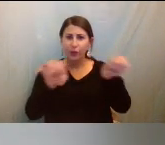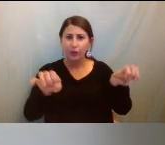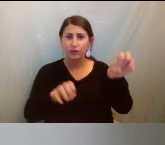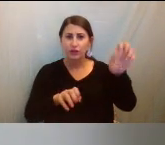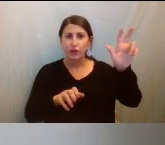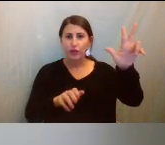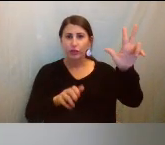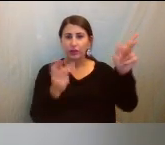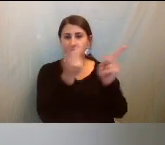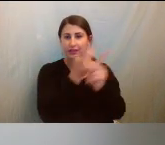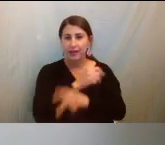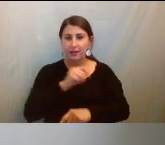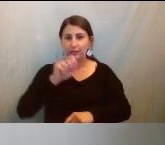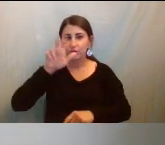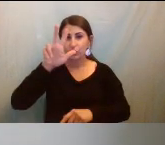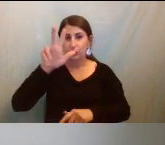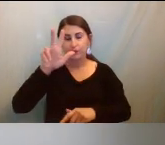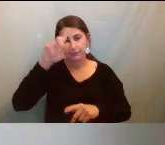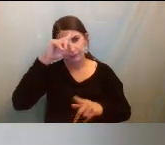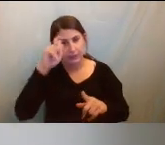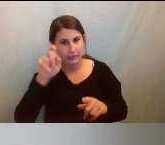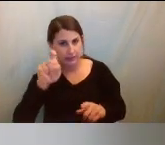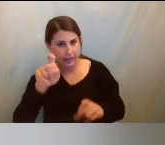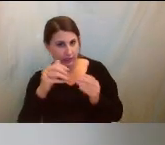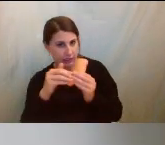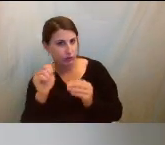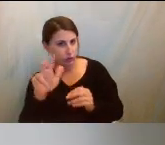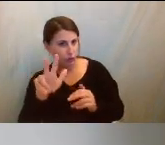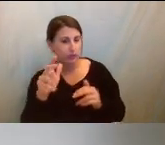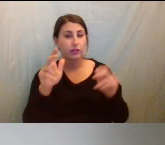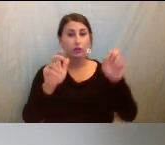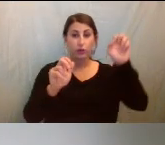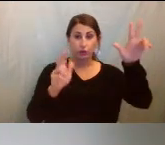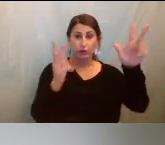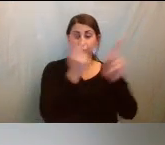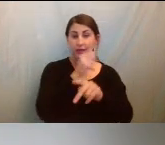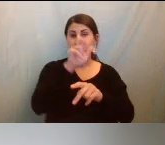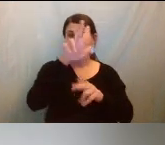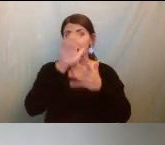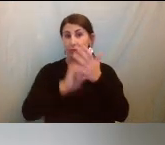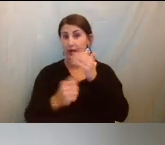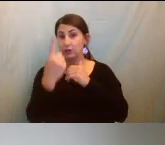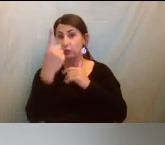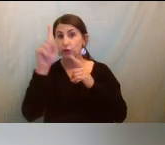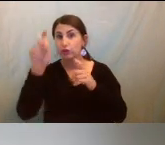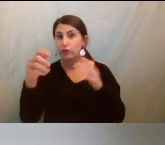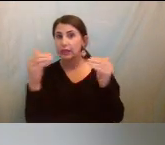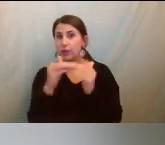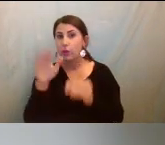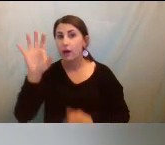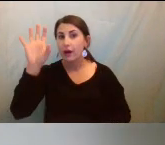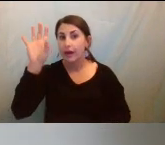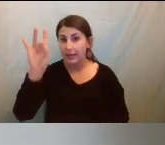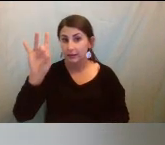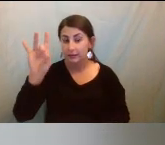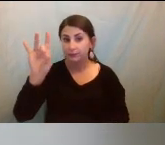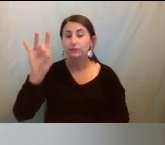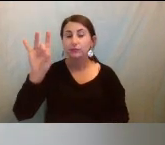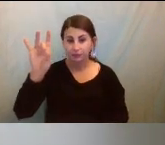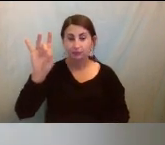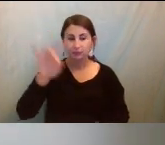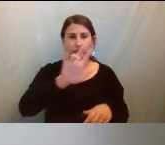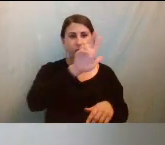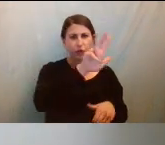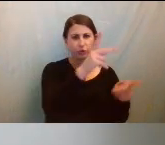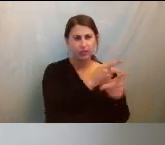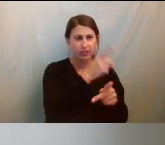equation. So 3 times 3, because we're saying x equals 3, so 3 times 3 minus 1 should equal 8.